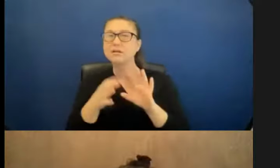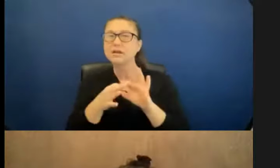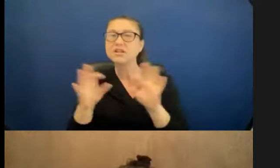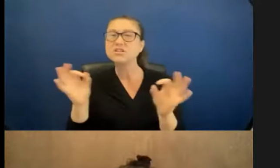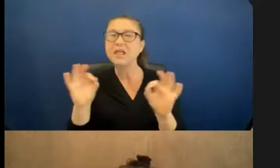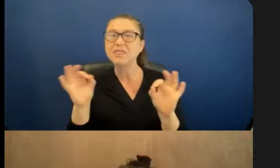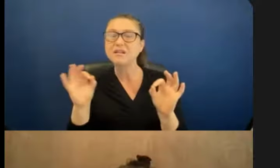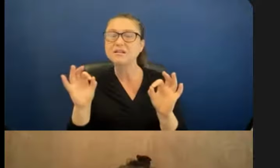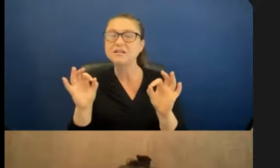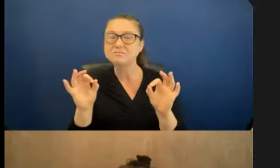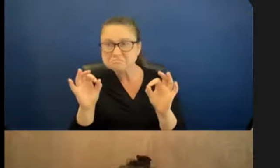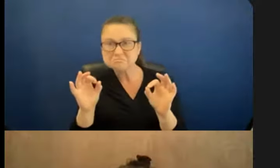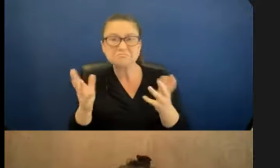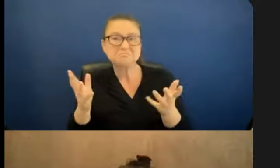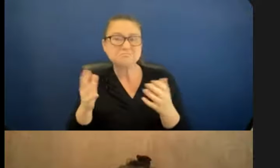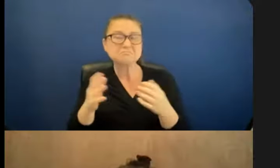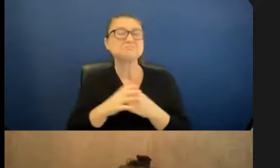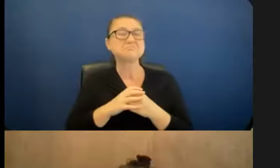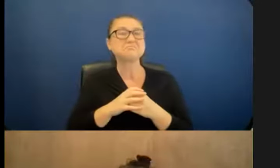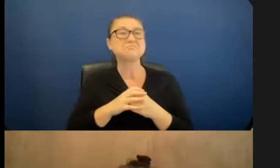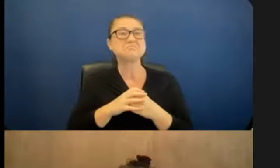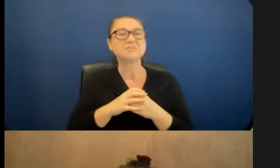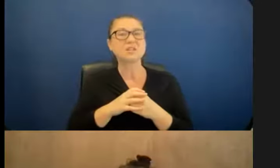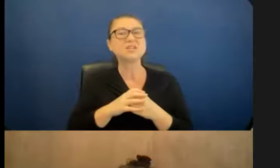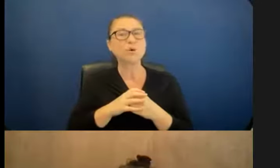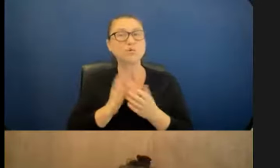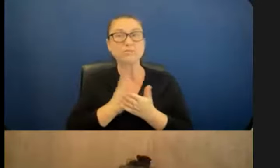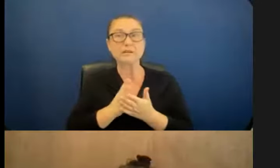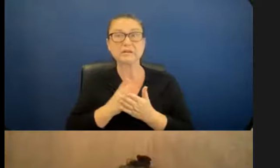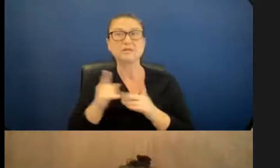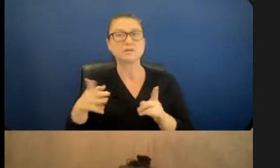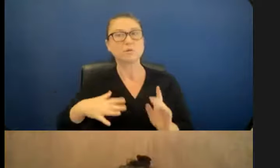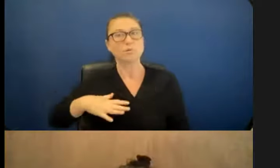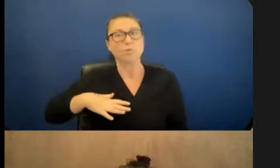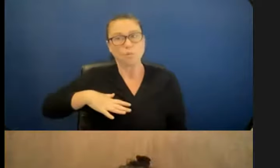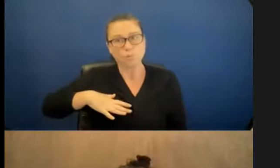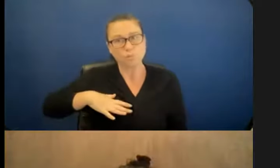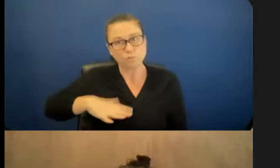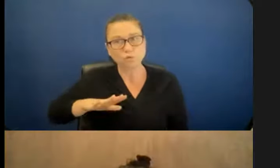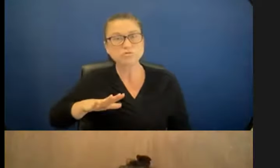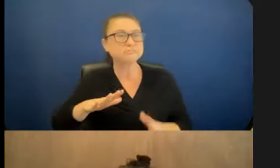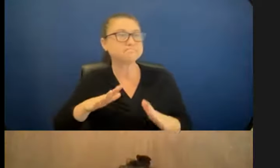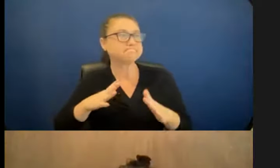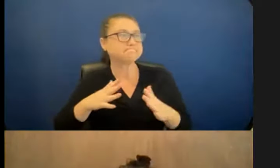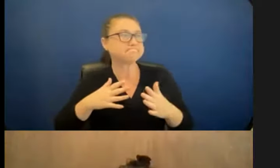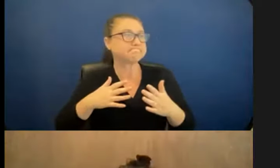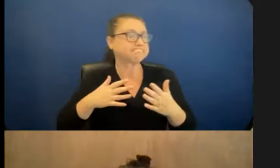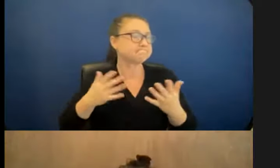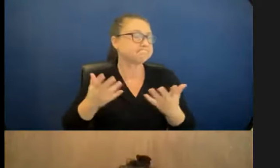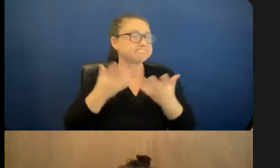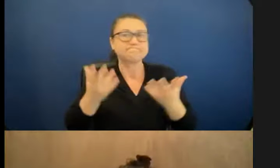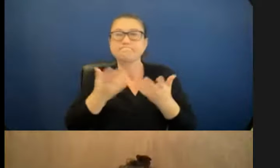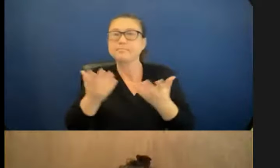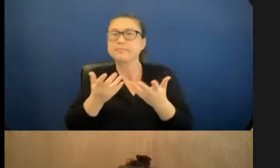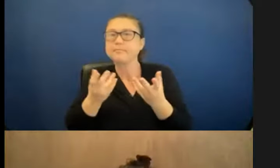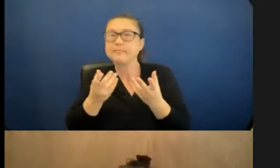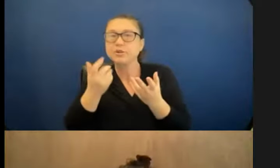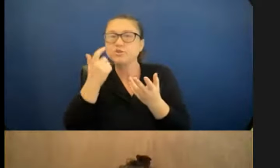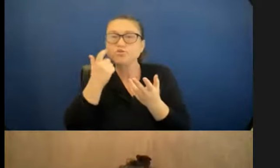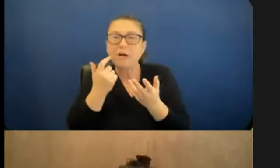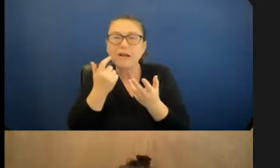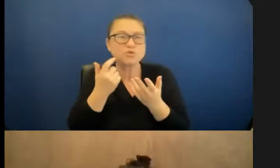it. Um, so there was a real desire to create, um, um, an opportunity, you know, multiple